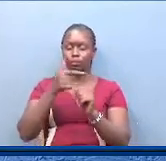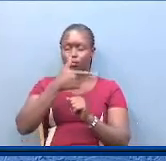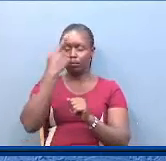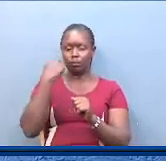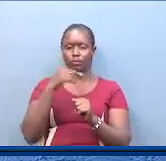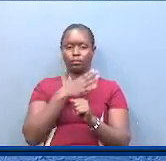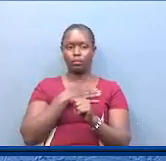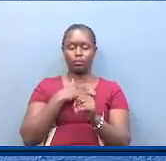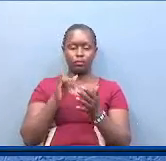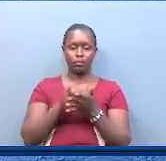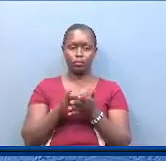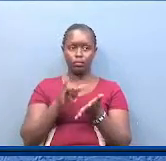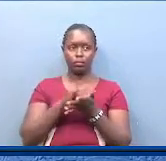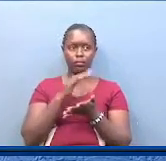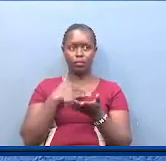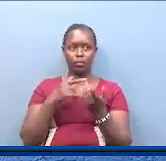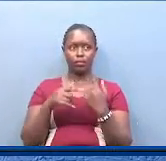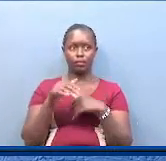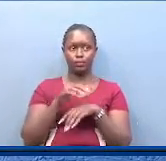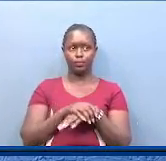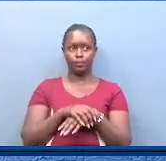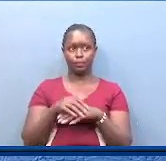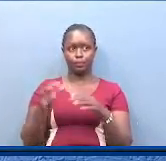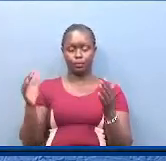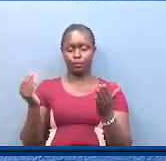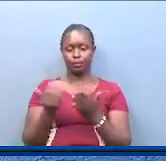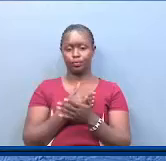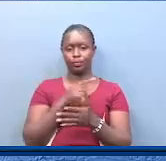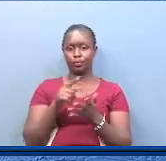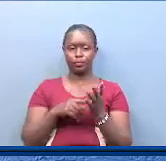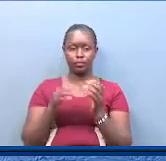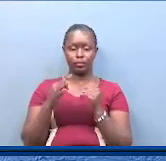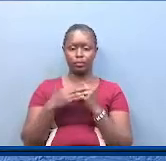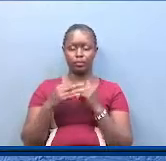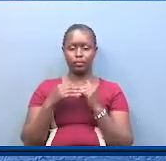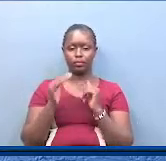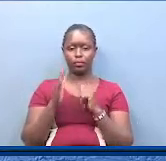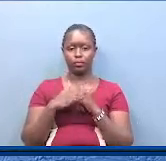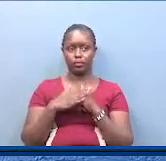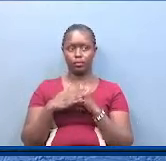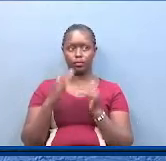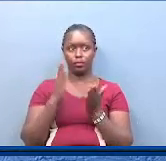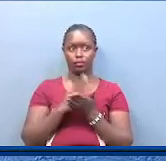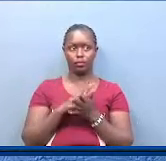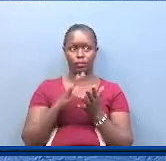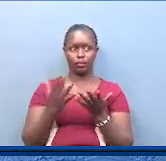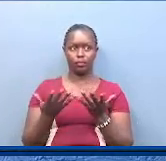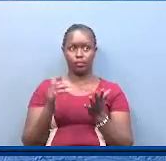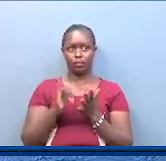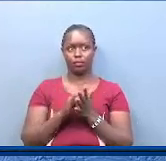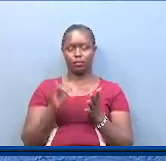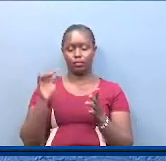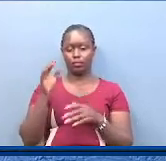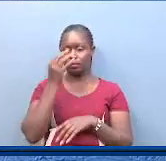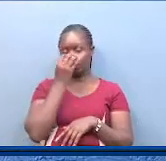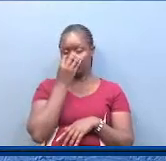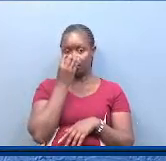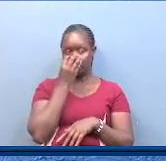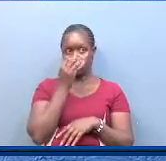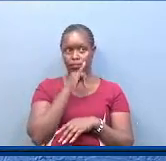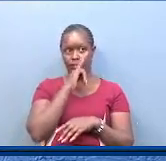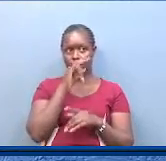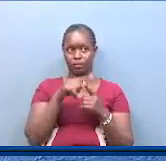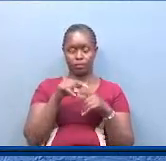to ruling. And that's what we want to get rid of when it comes to August 10th. The truth of the fact is that the William Ruto presidency